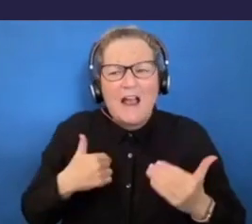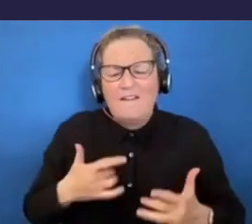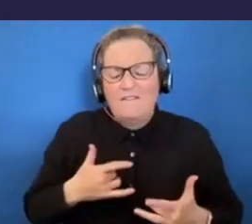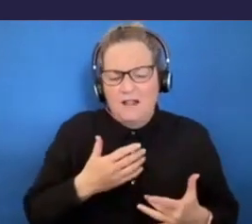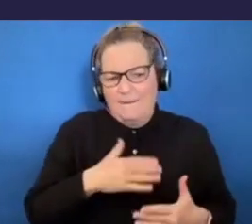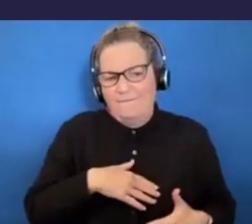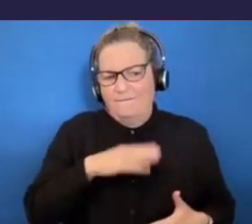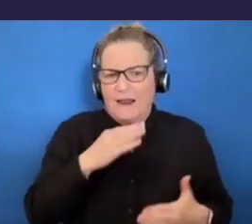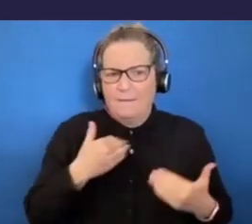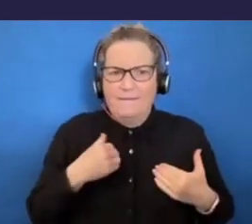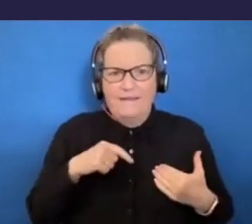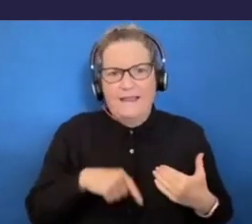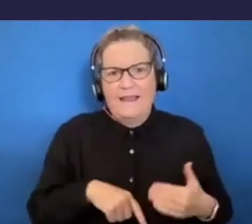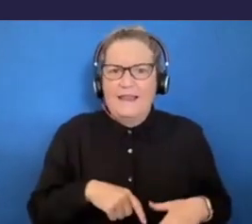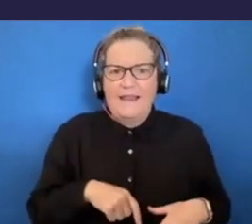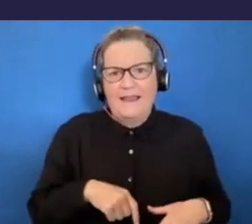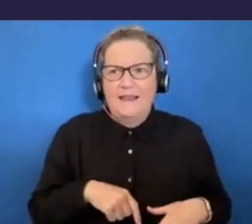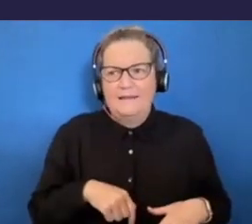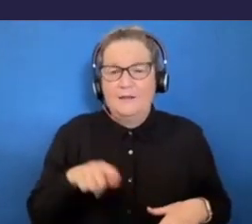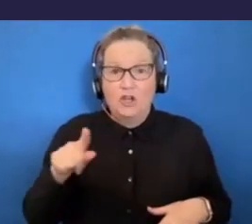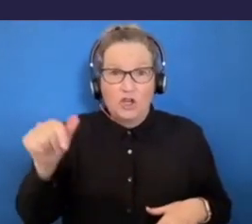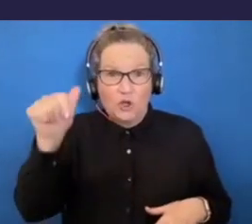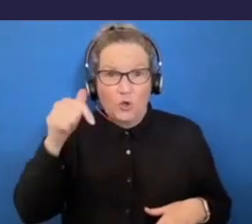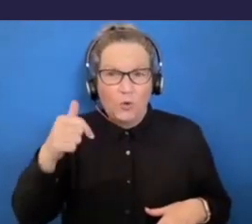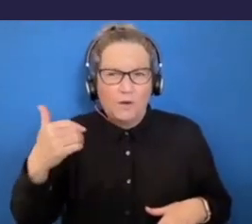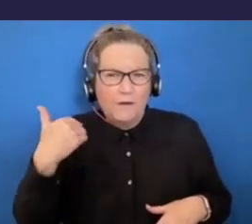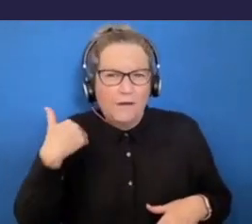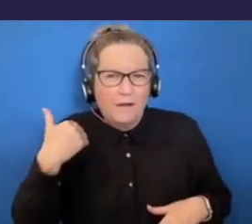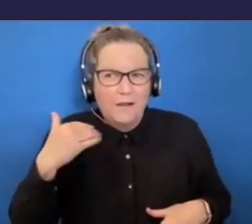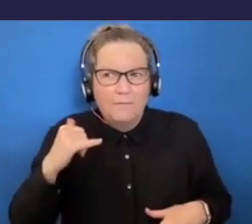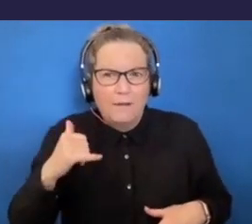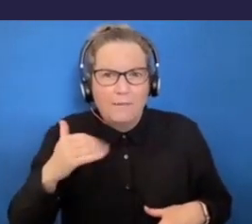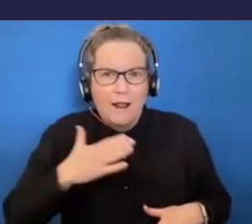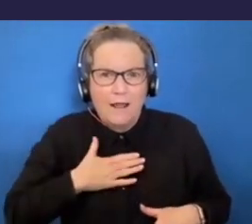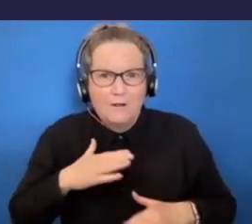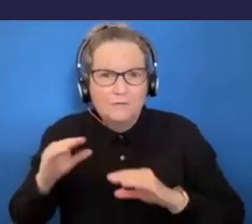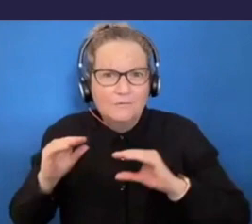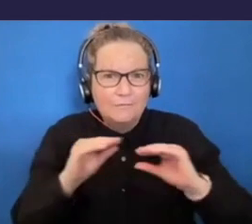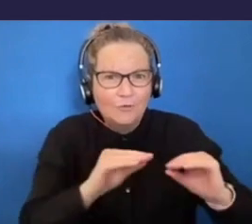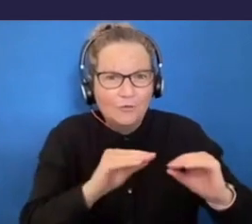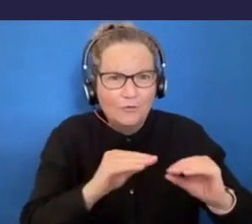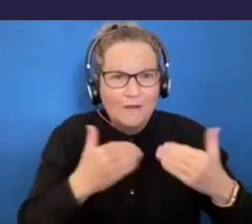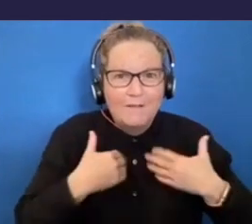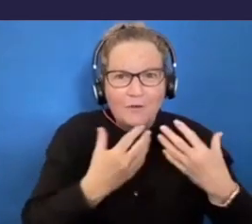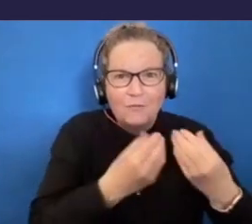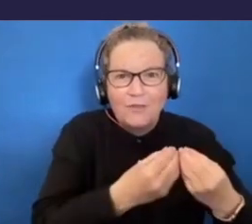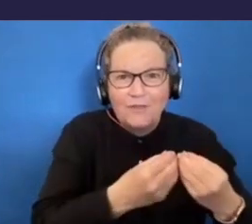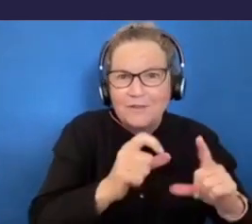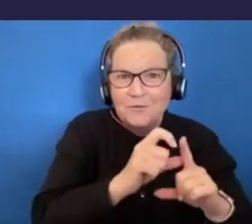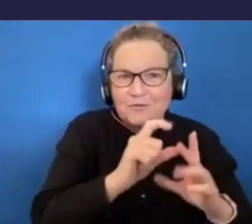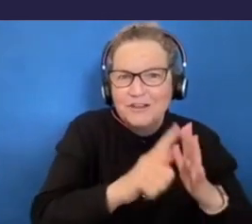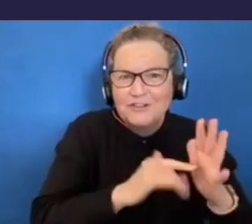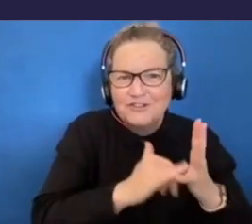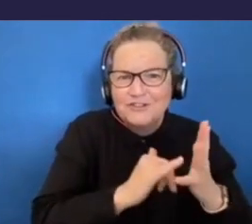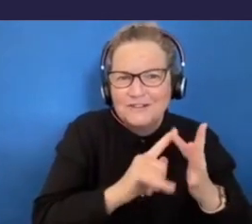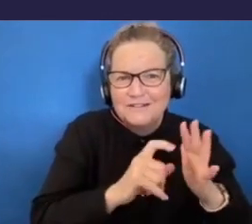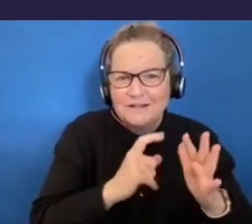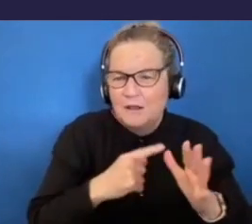just knew that I needed a different place to live in, and I think I'd moved in within 2 weeks, and